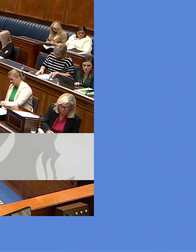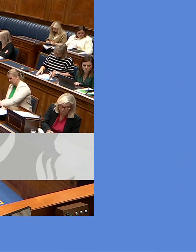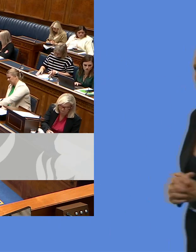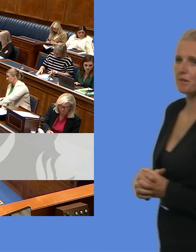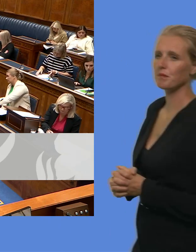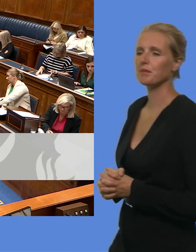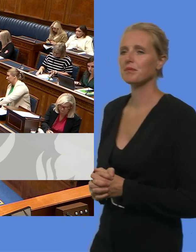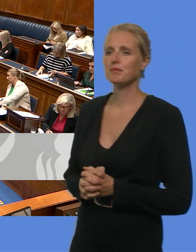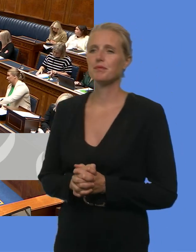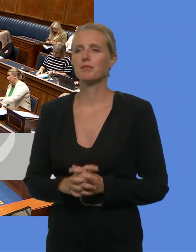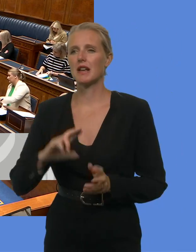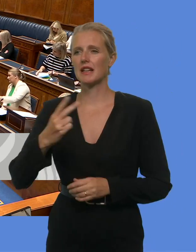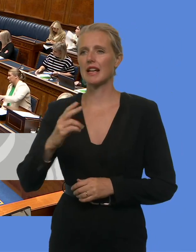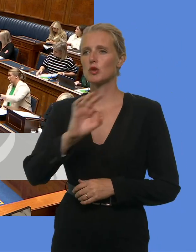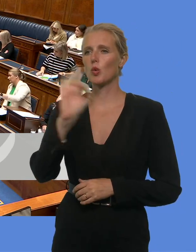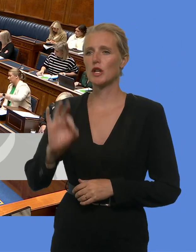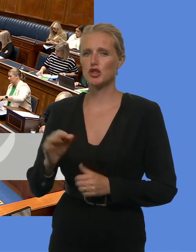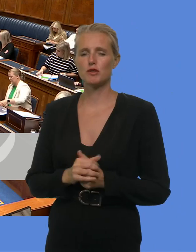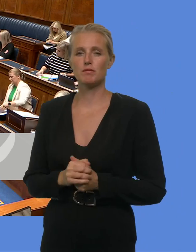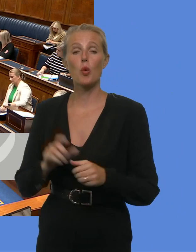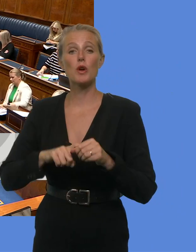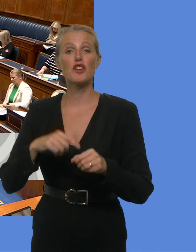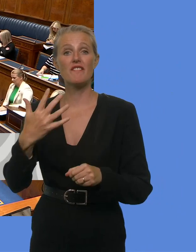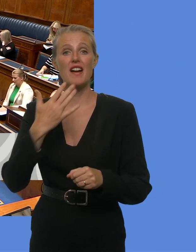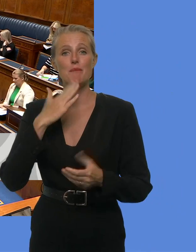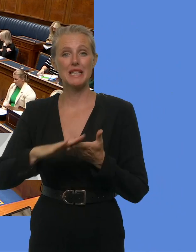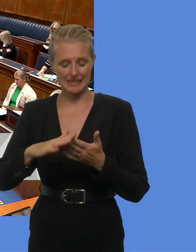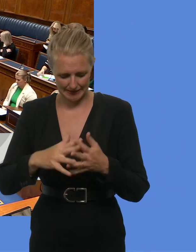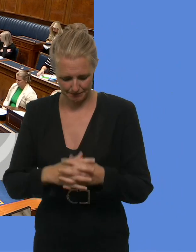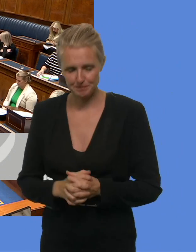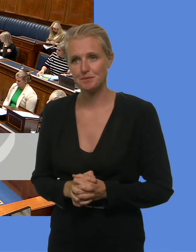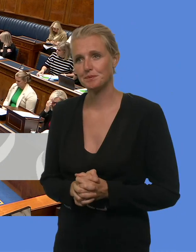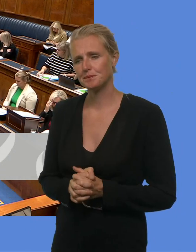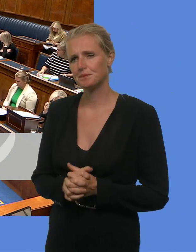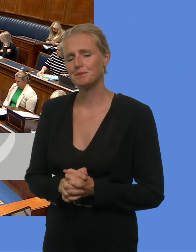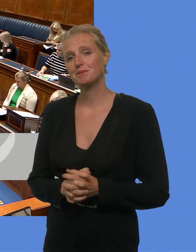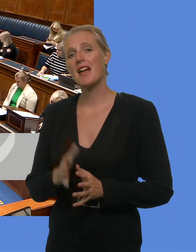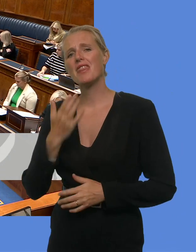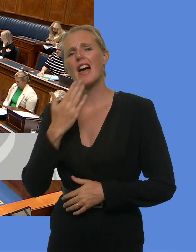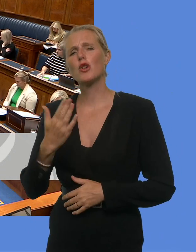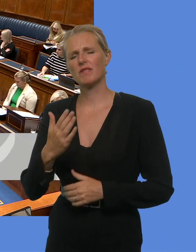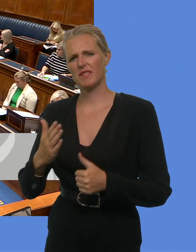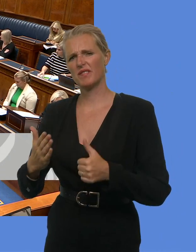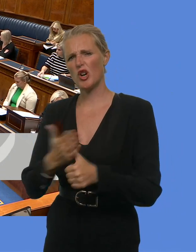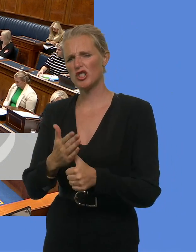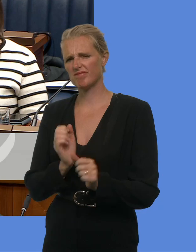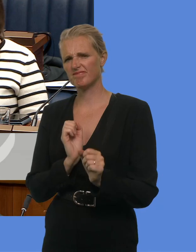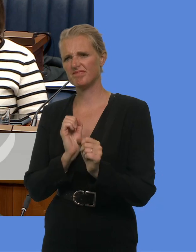Bradshaw. 5, please. Deputy First Minister. Thank you. Firstly, may I